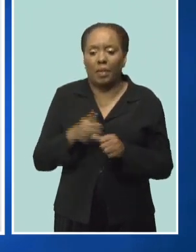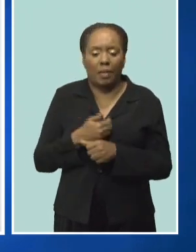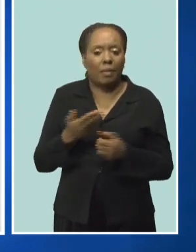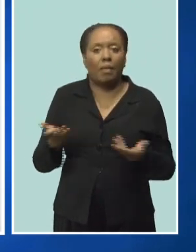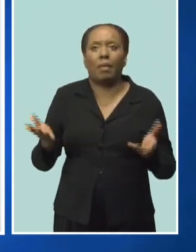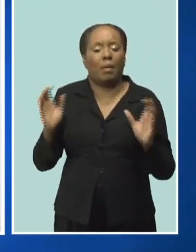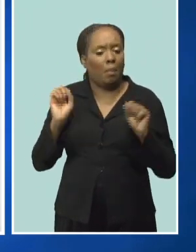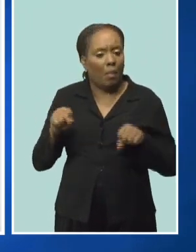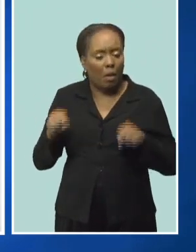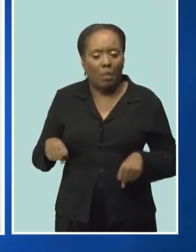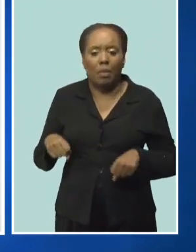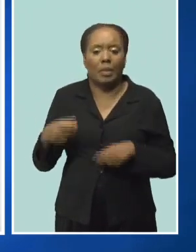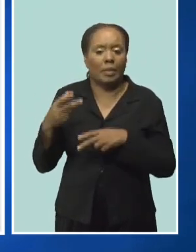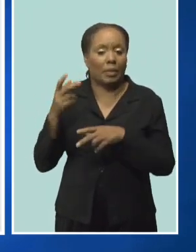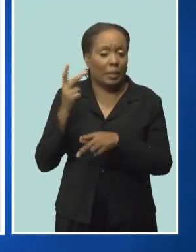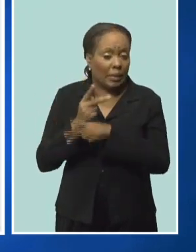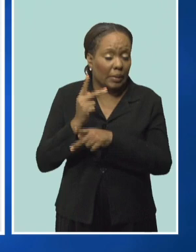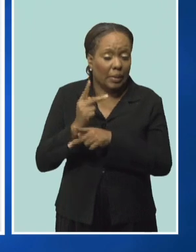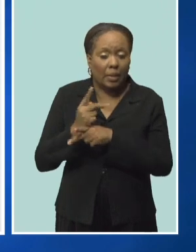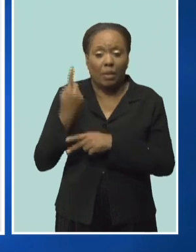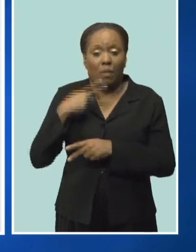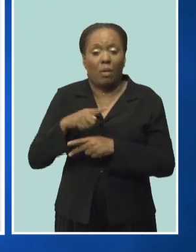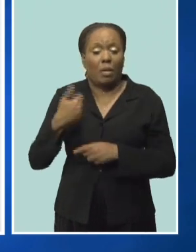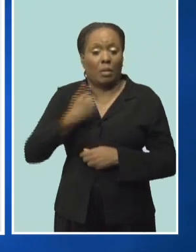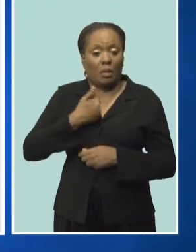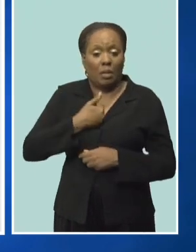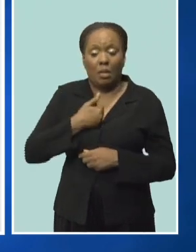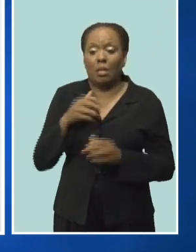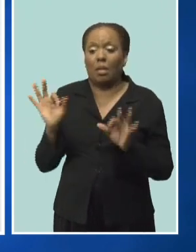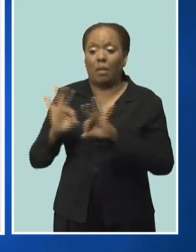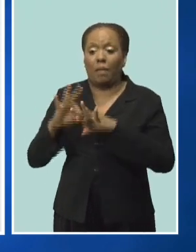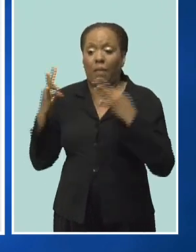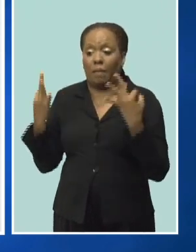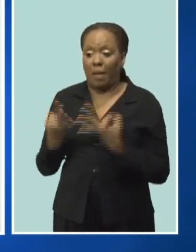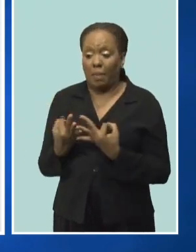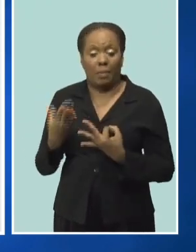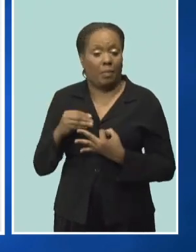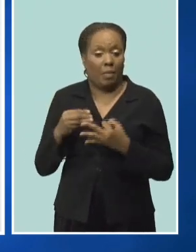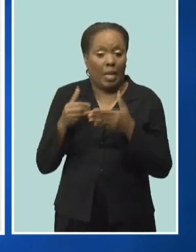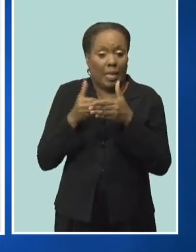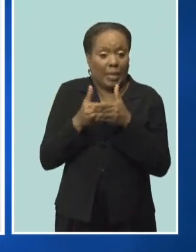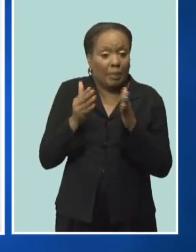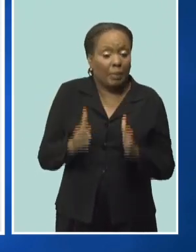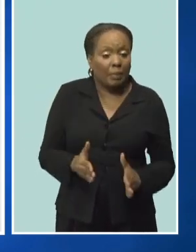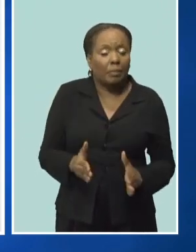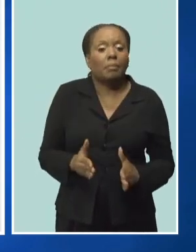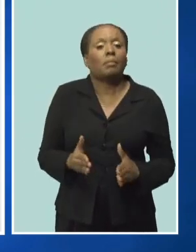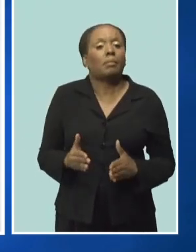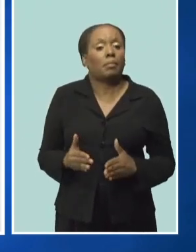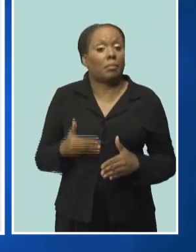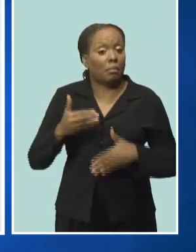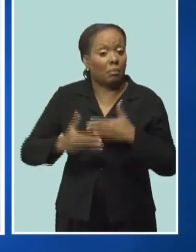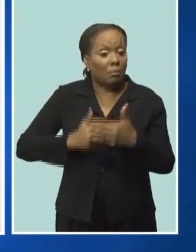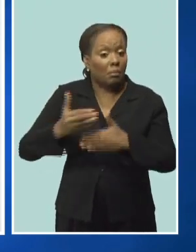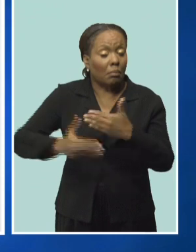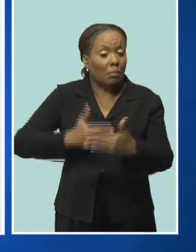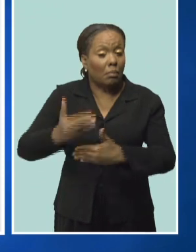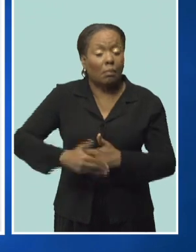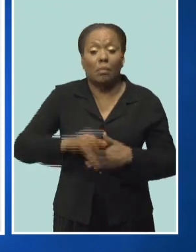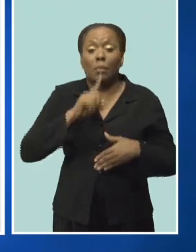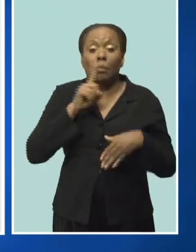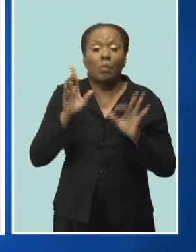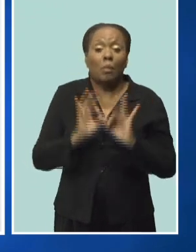is possible for ourselves, for our family, and for our neighbors. Indeed, as we go forward, it is